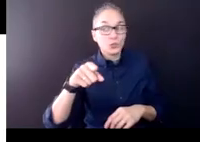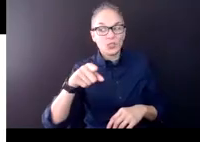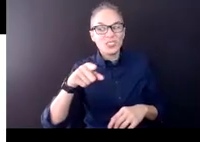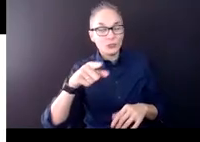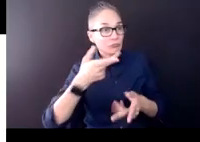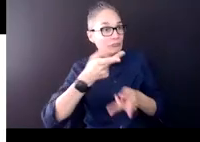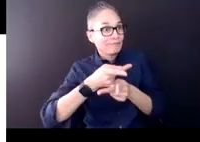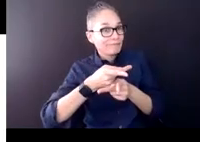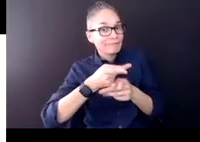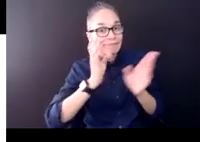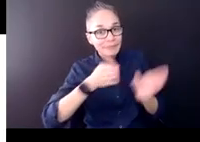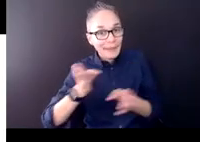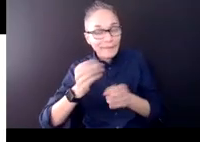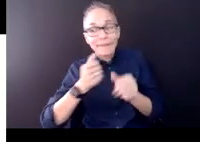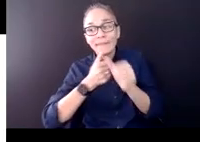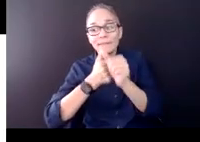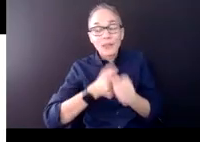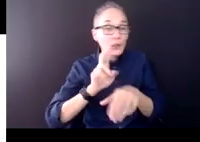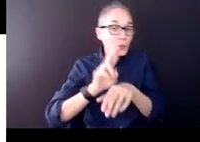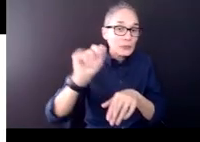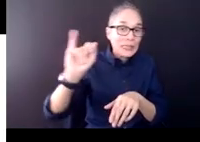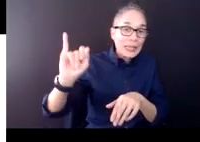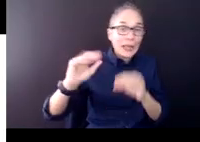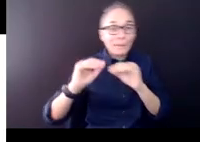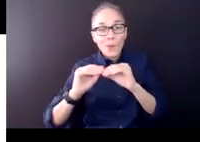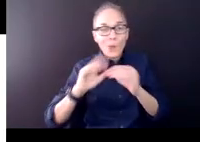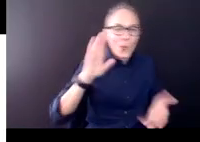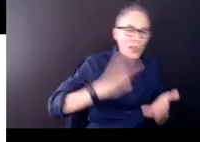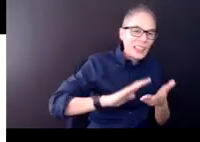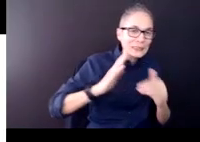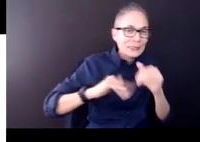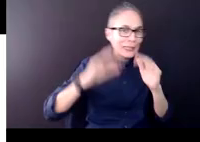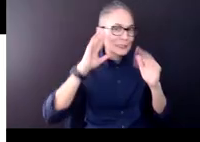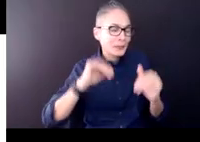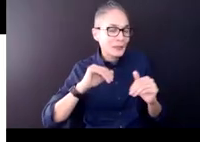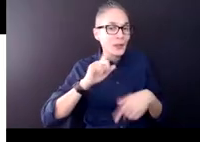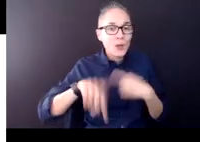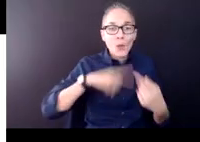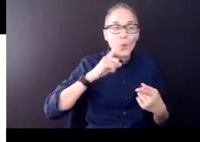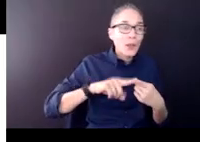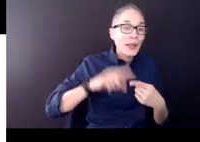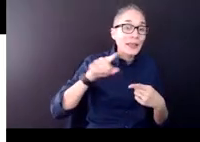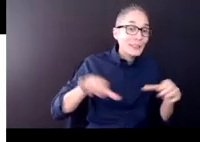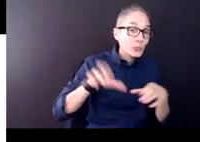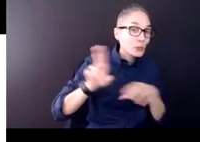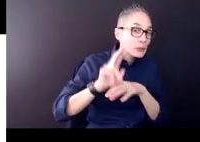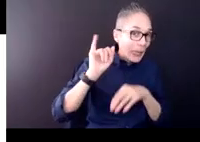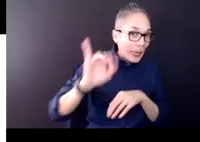your original plan? Did you end up using AI more or less than you anticipated? At what point of your assignment did you use